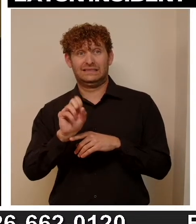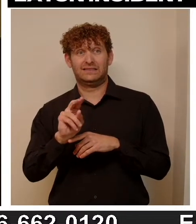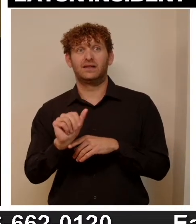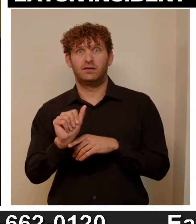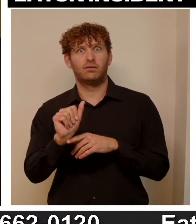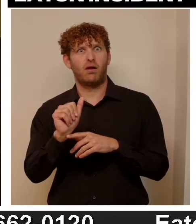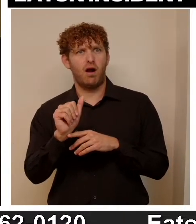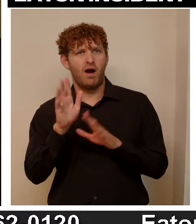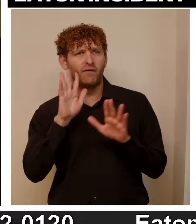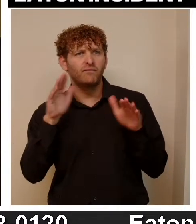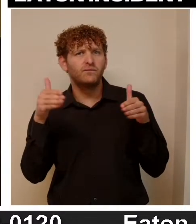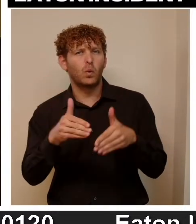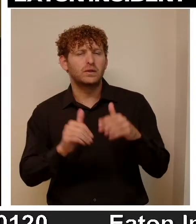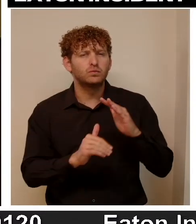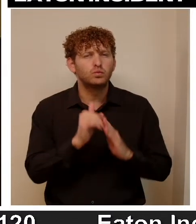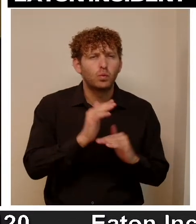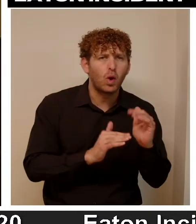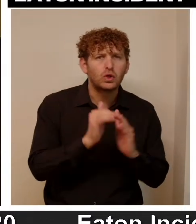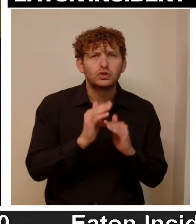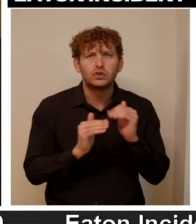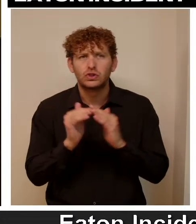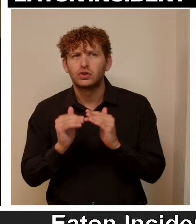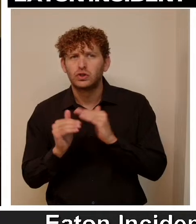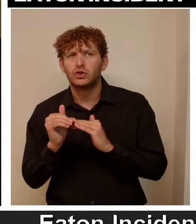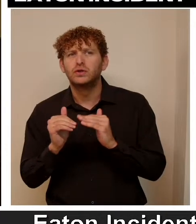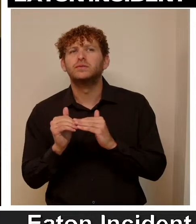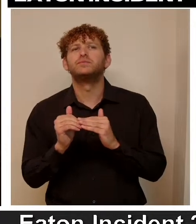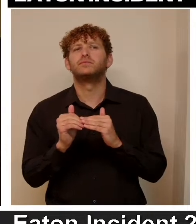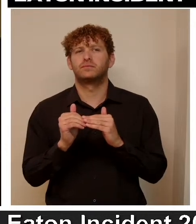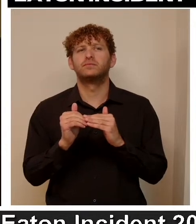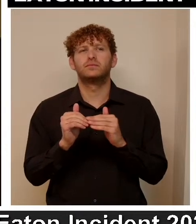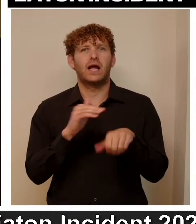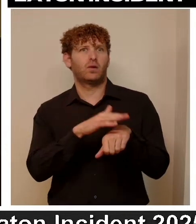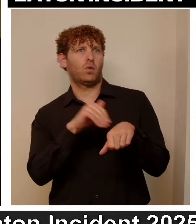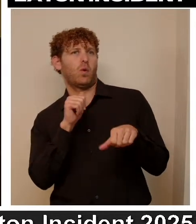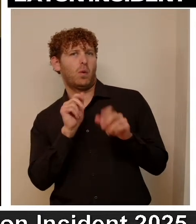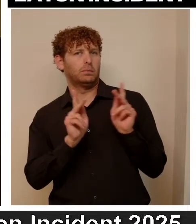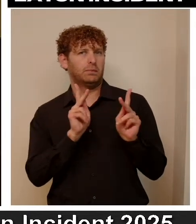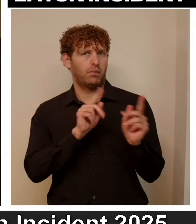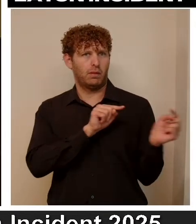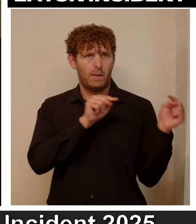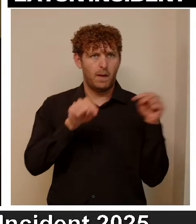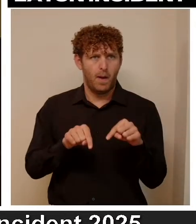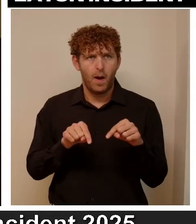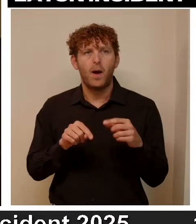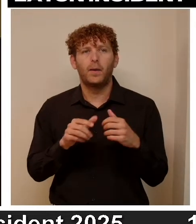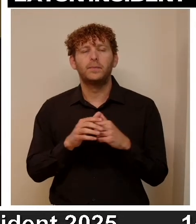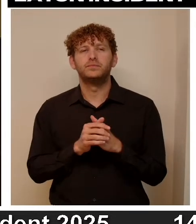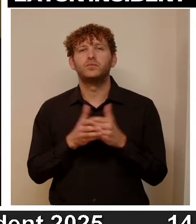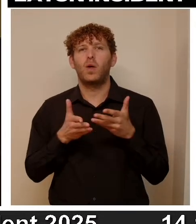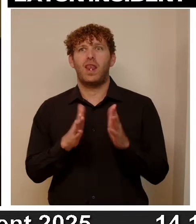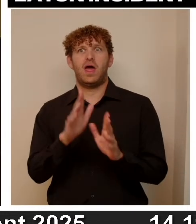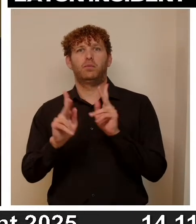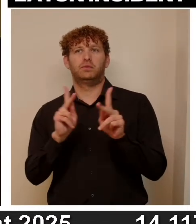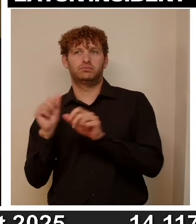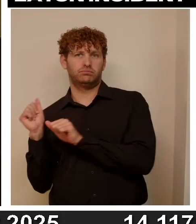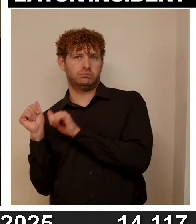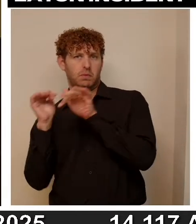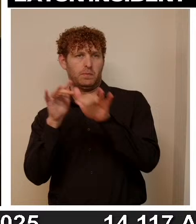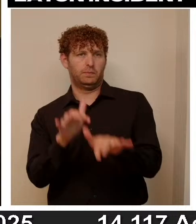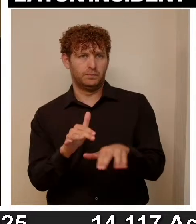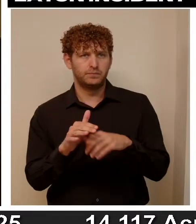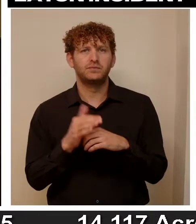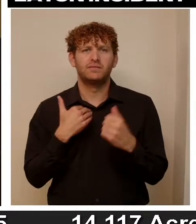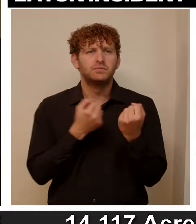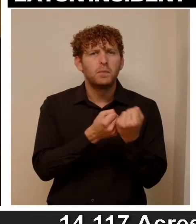the structures and calls for service, and also assisting with the repopulation, having our resources around the incident